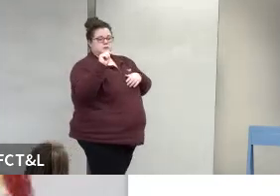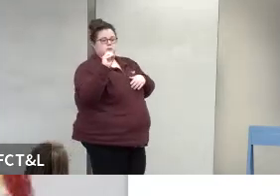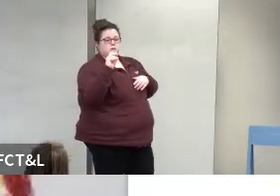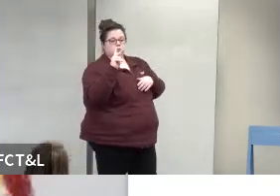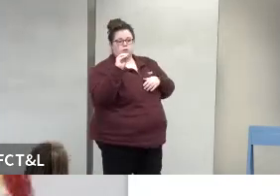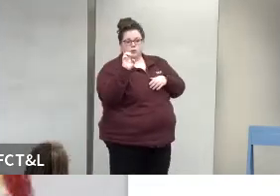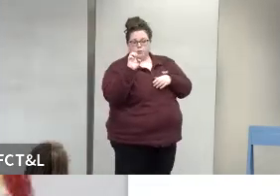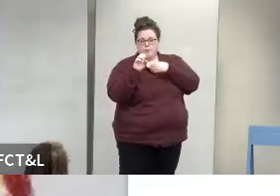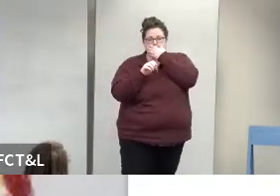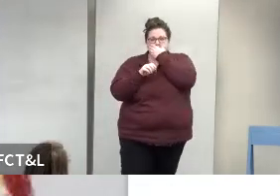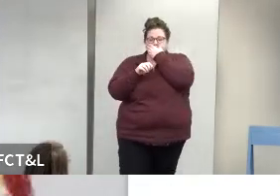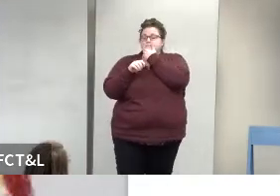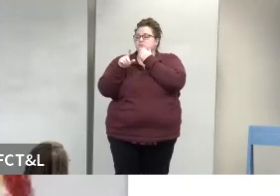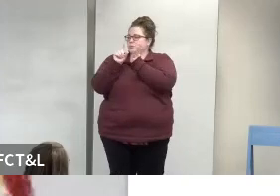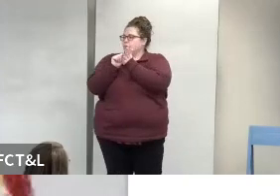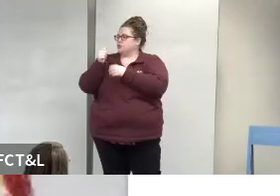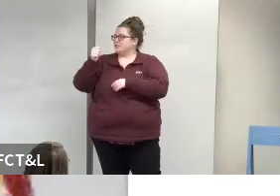to validate that.